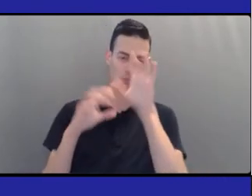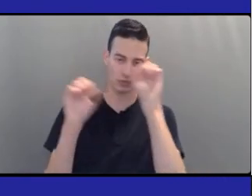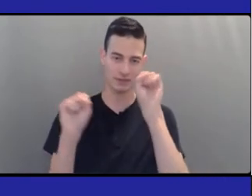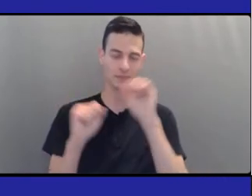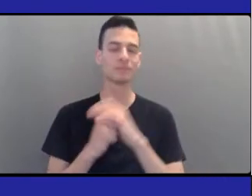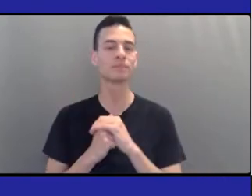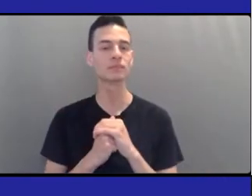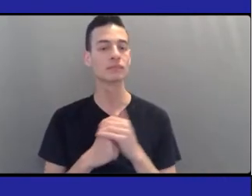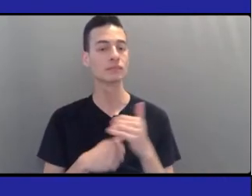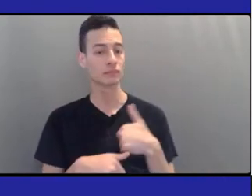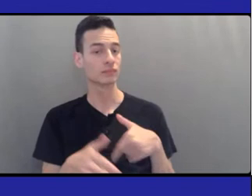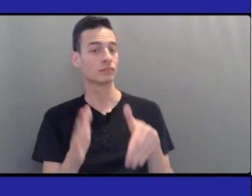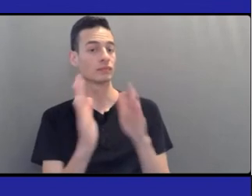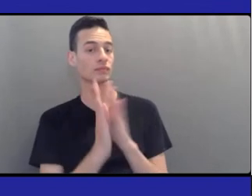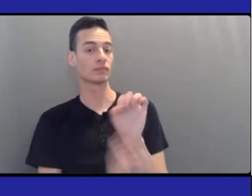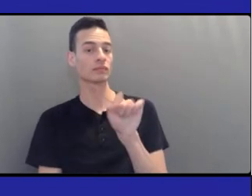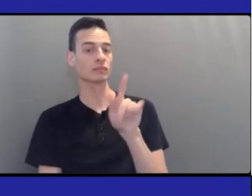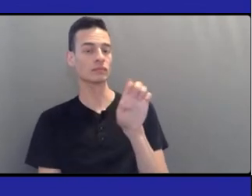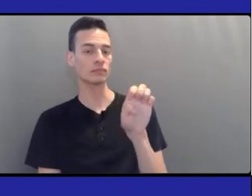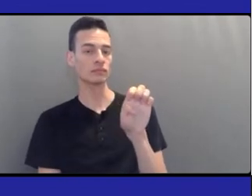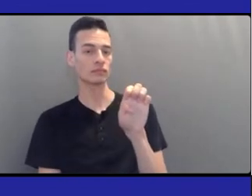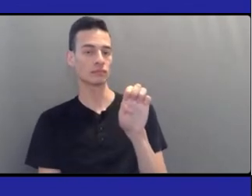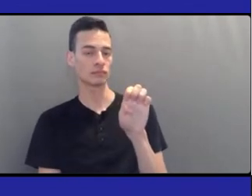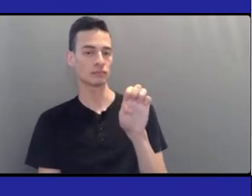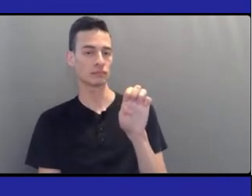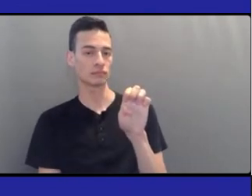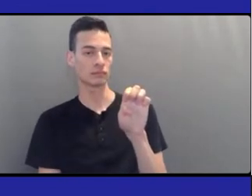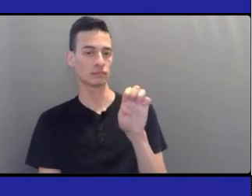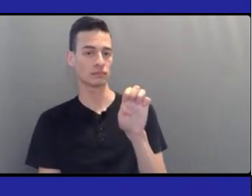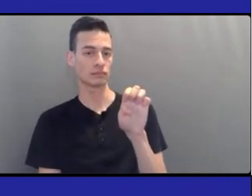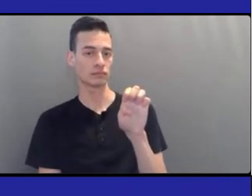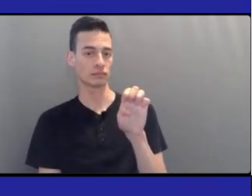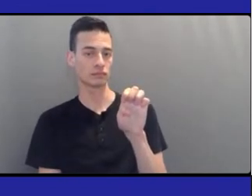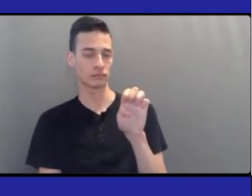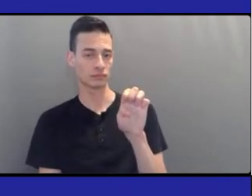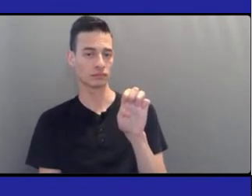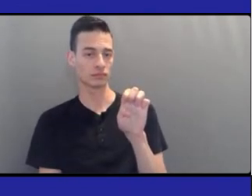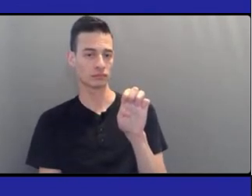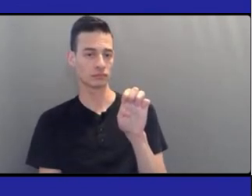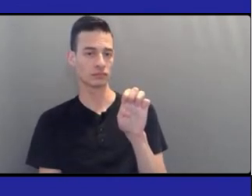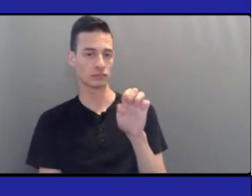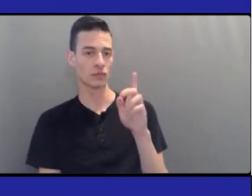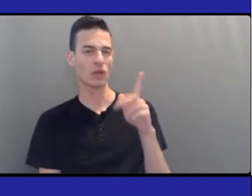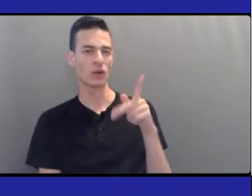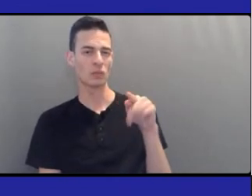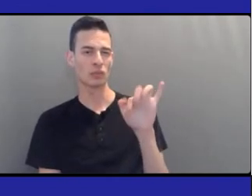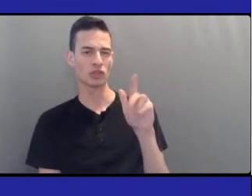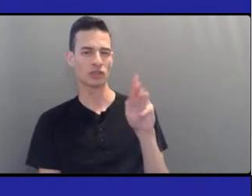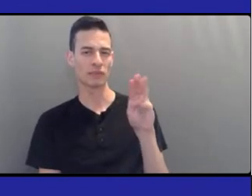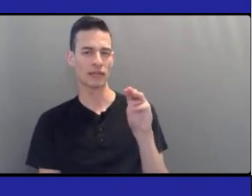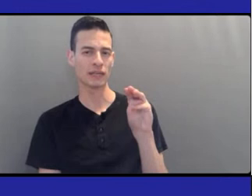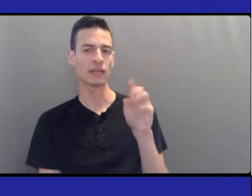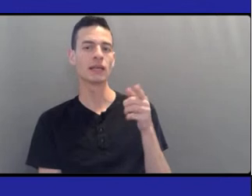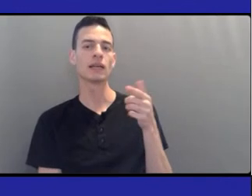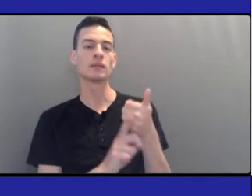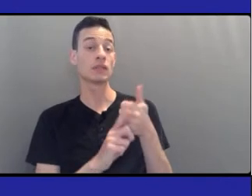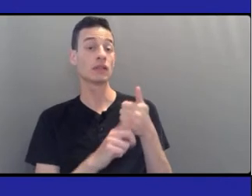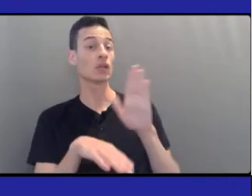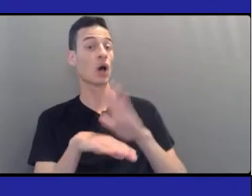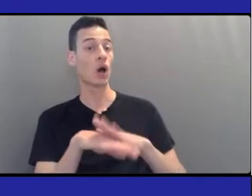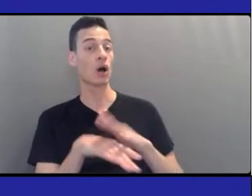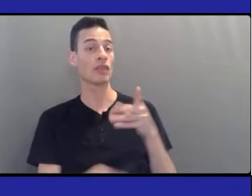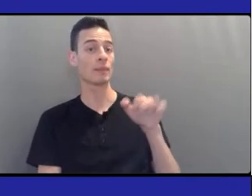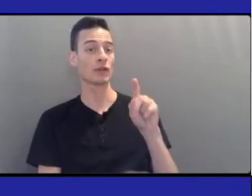a phenomenal addition to the Metro Plus staff, well known throughout the city for his good work to New York